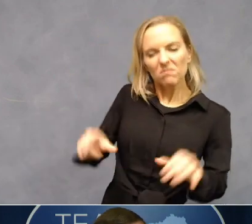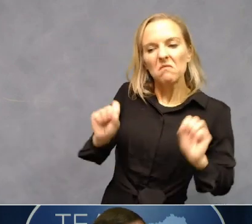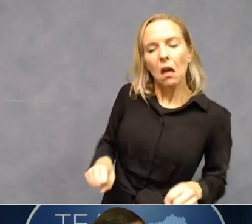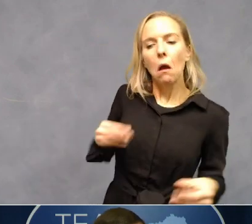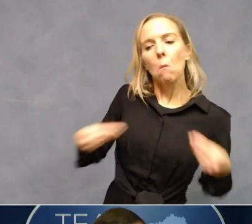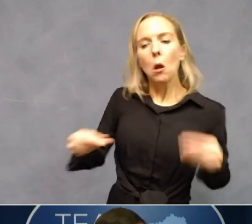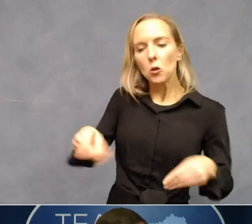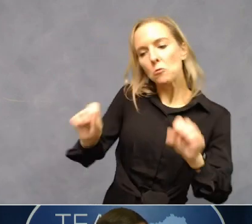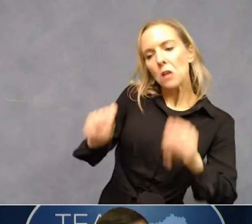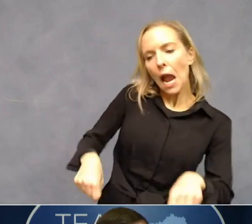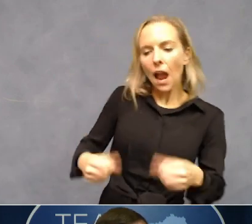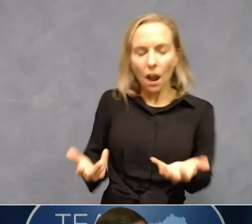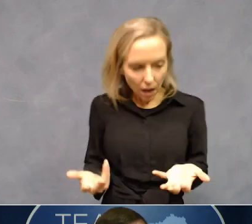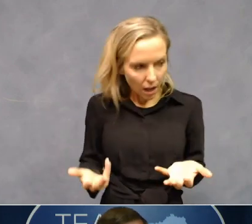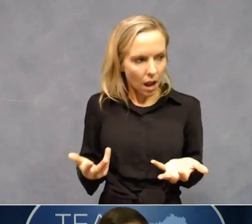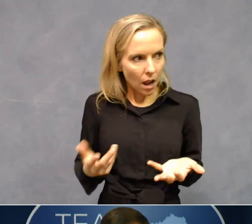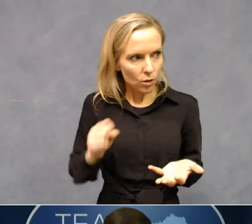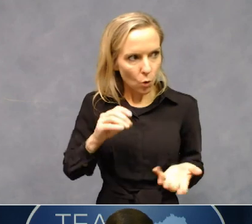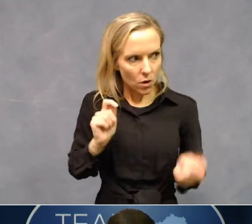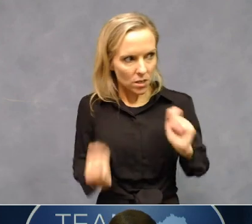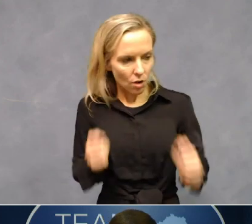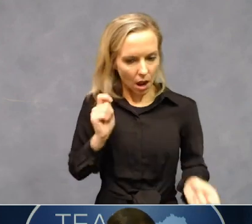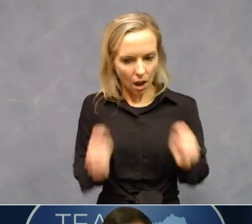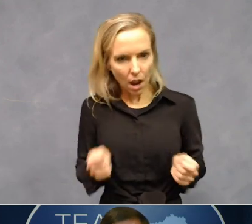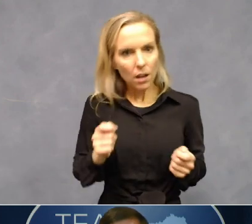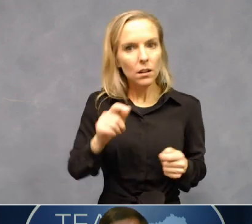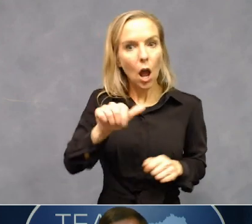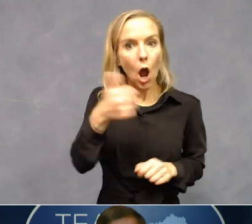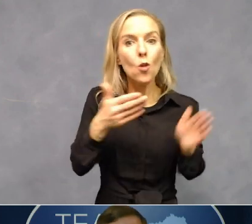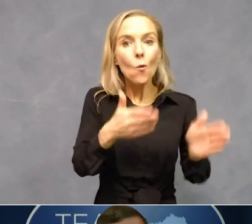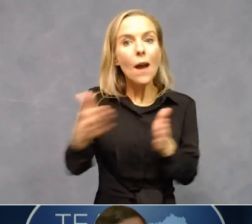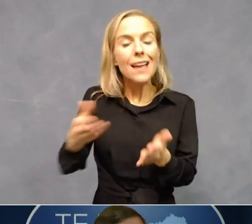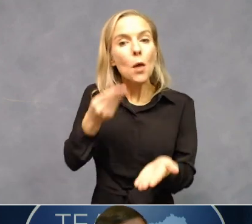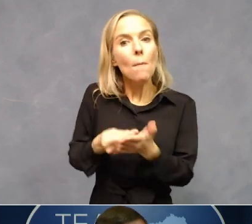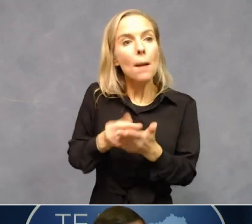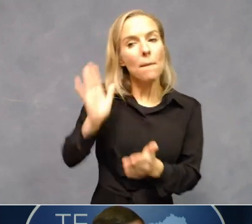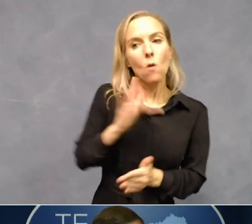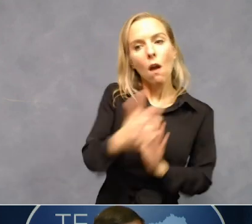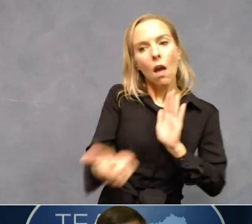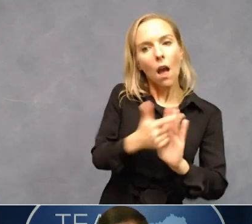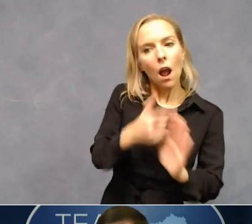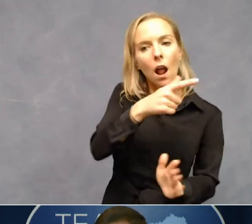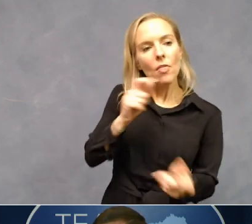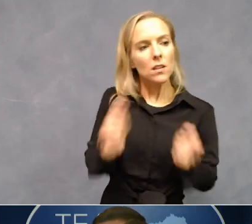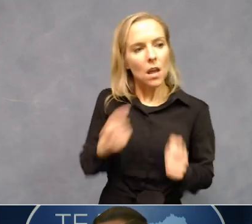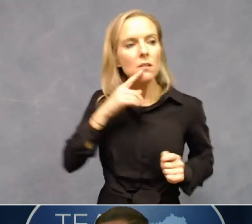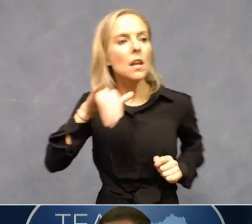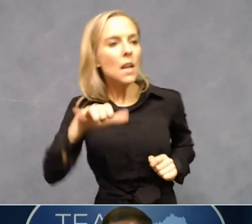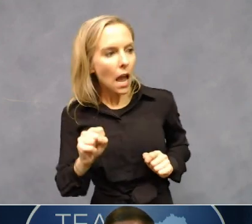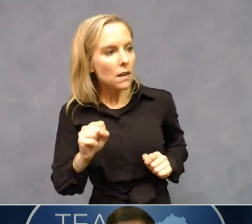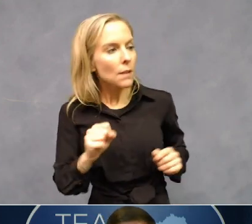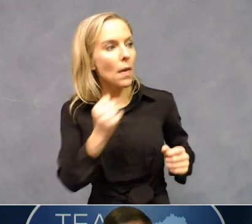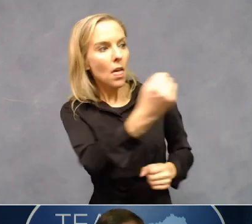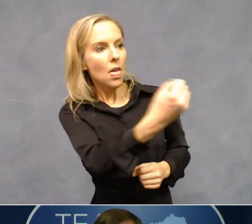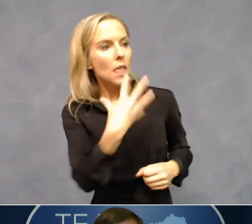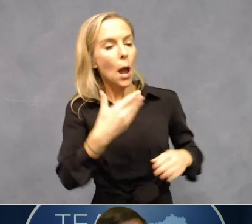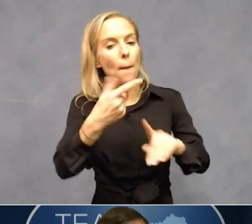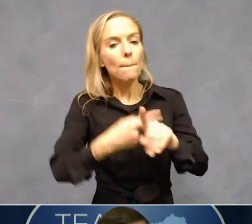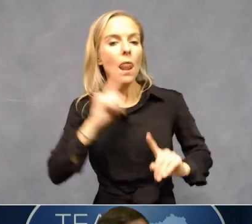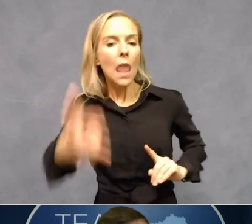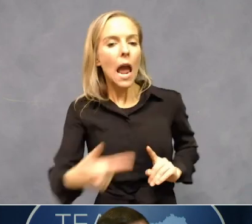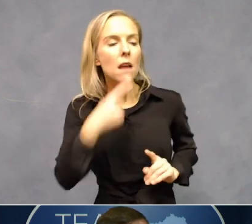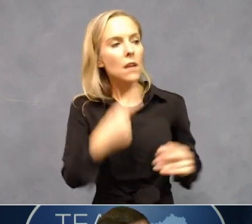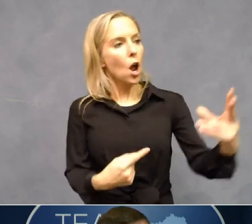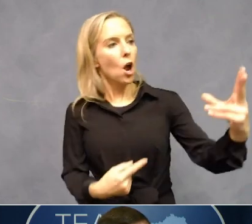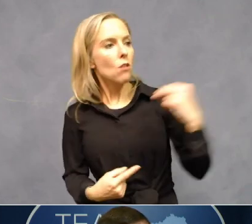there were other ways that we needed to be using the money that they'd said were prohibited. And then we get another guidance about a month after that that said, now you can use